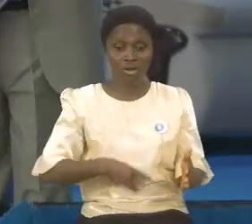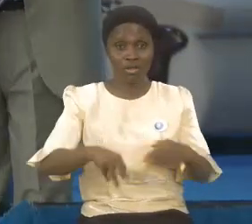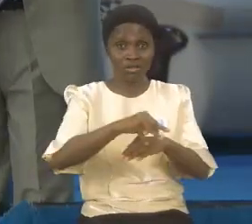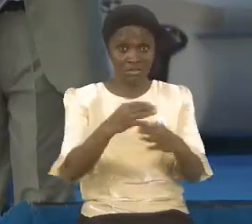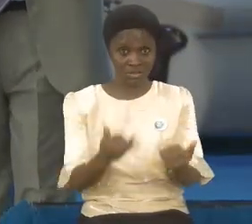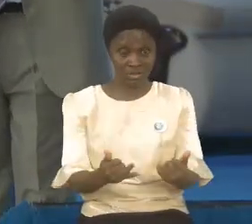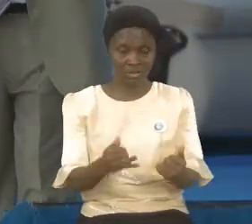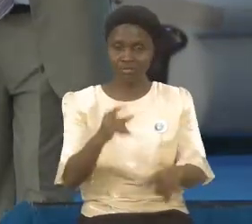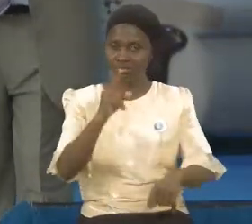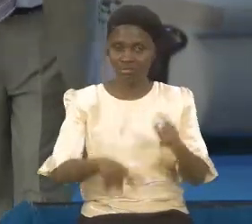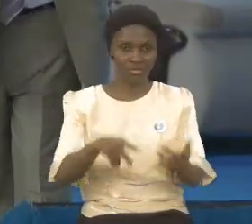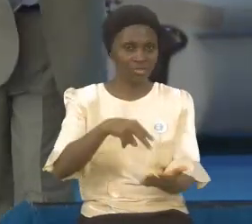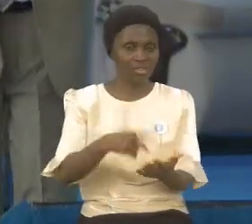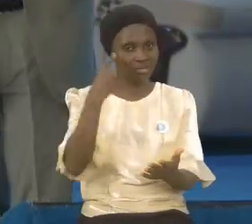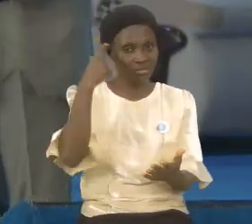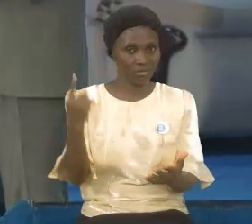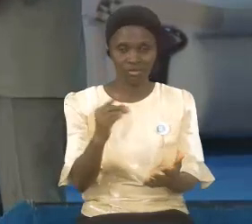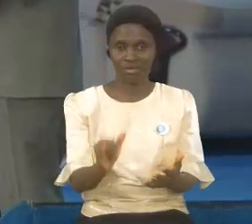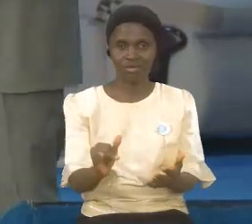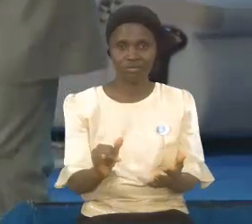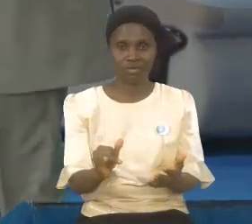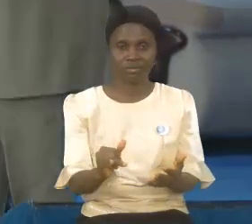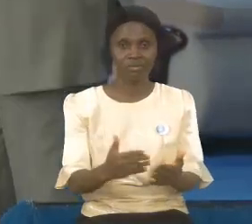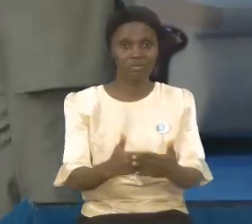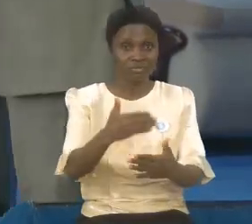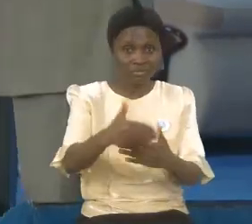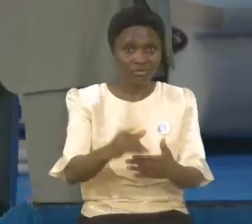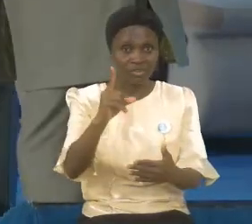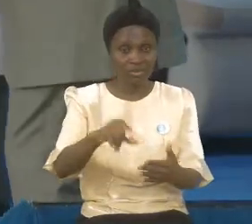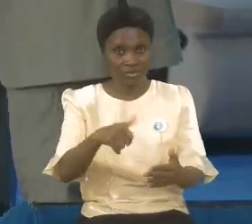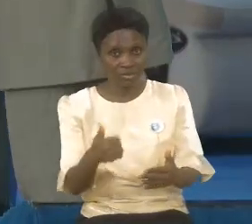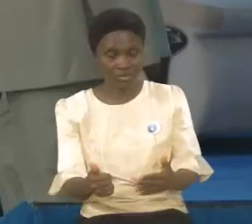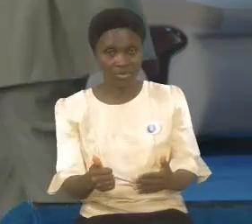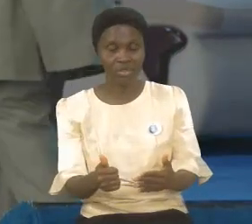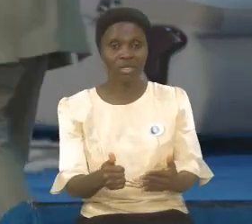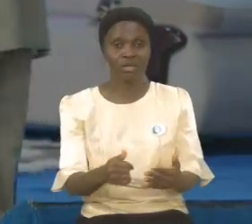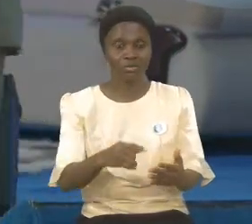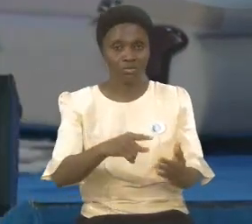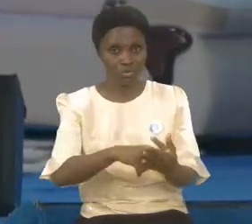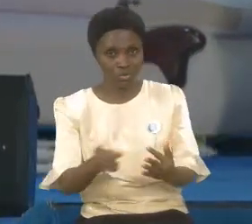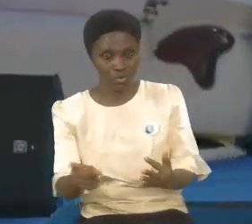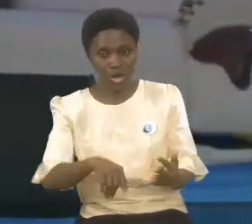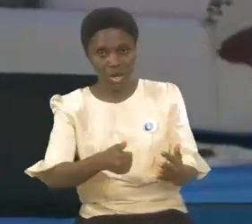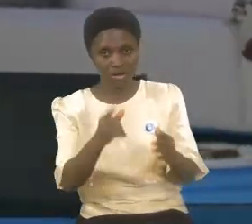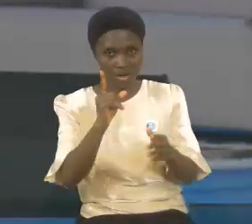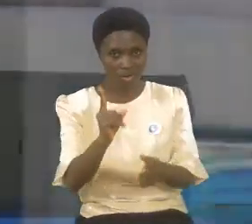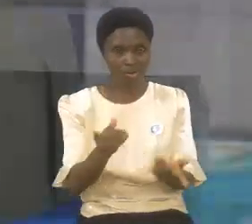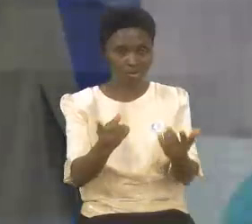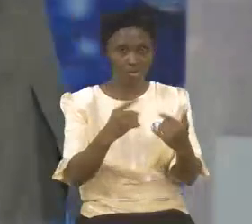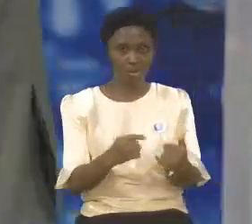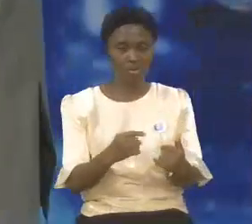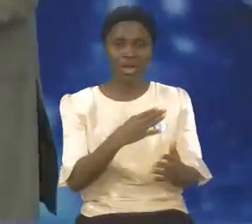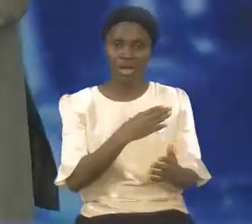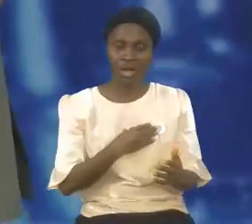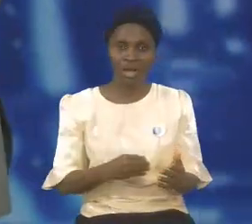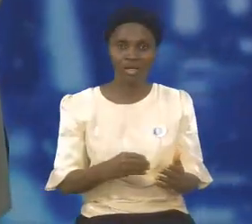few years, this one goes, another one comes in. And then even that one that comes in, people are saying, when is he going to leave?